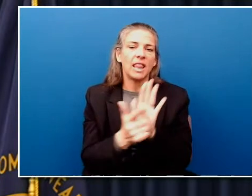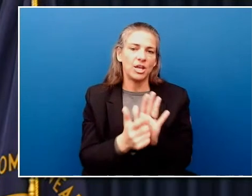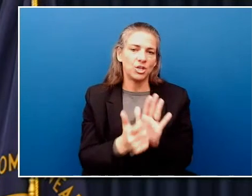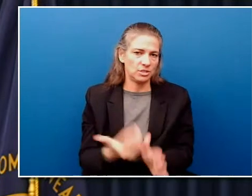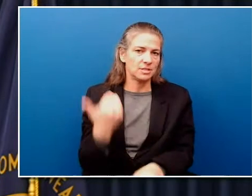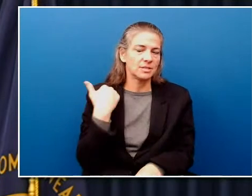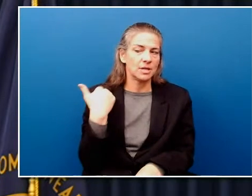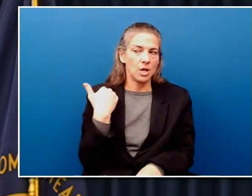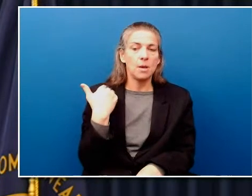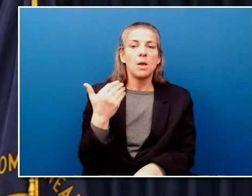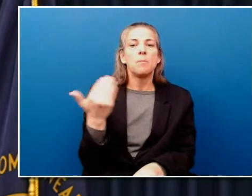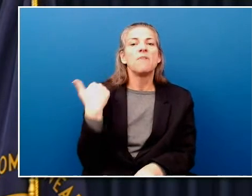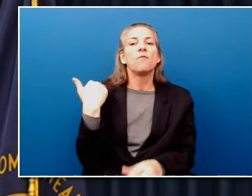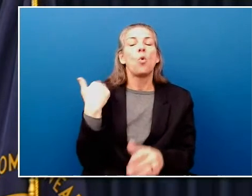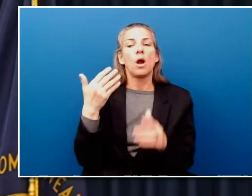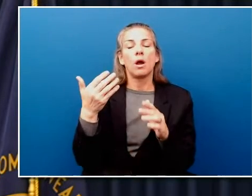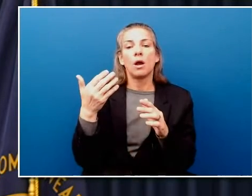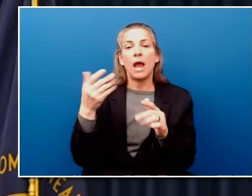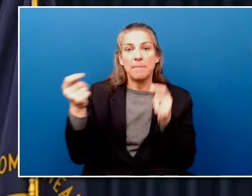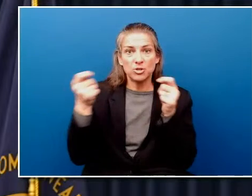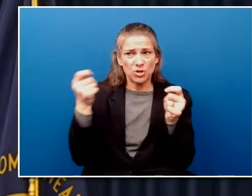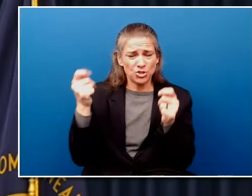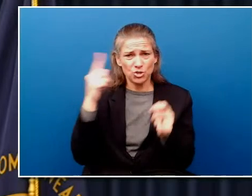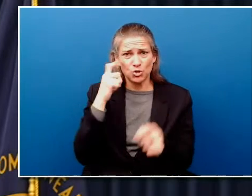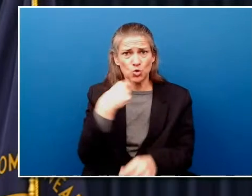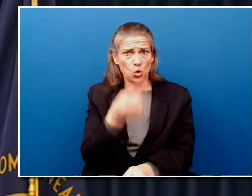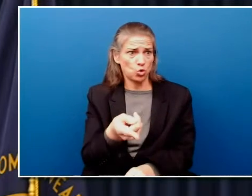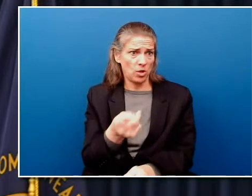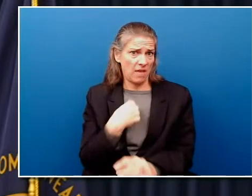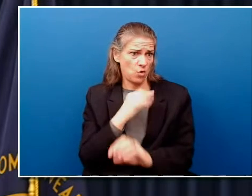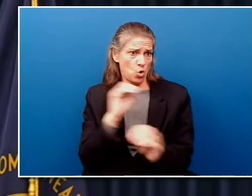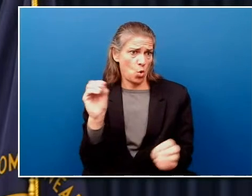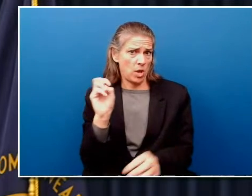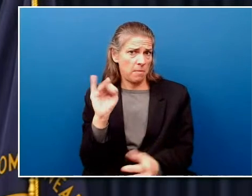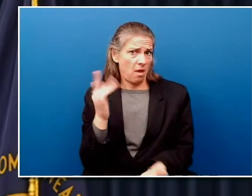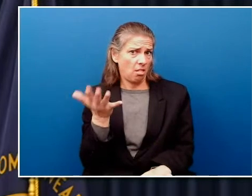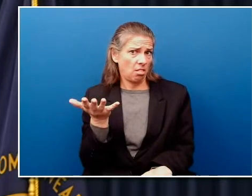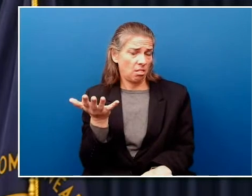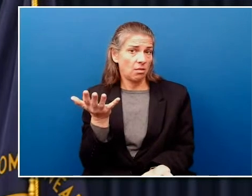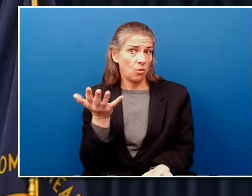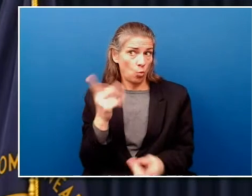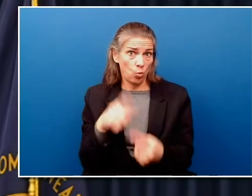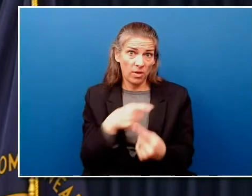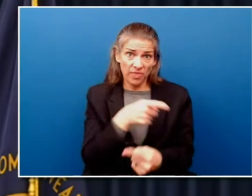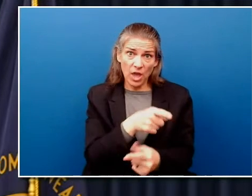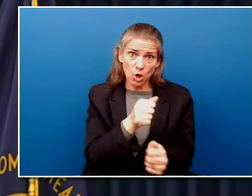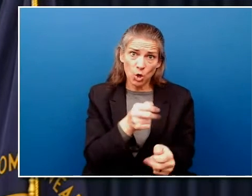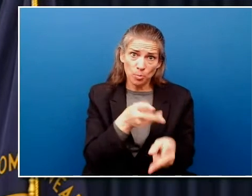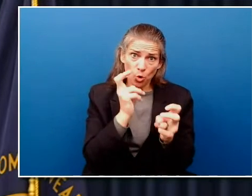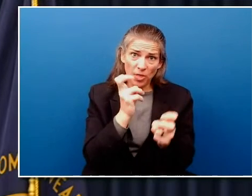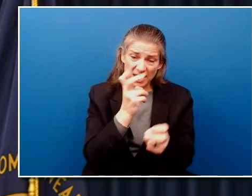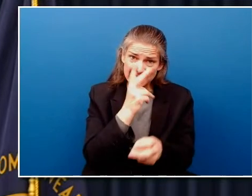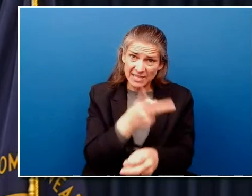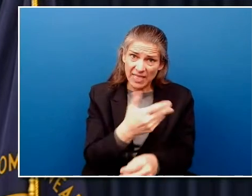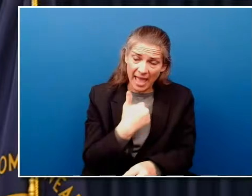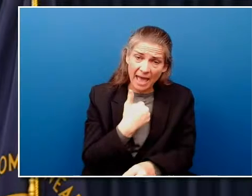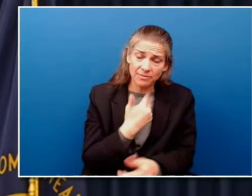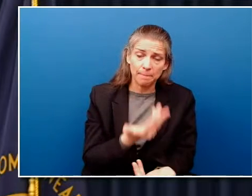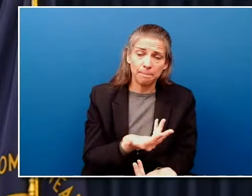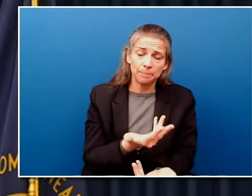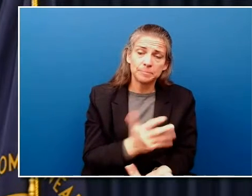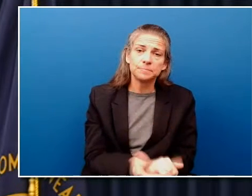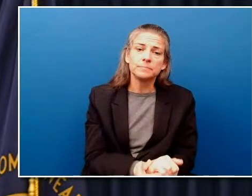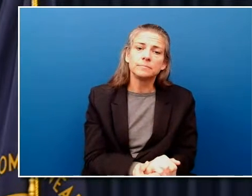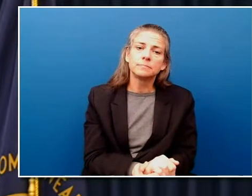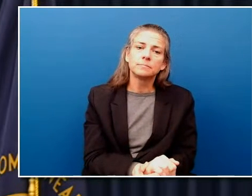previous administration just told you there weren't emails when they could pull them and see that there were. So